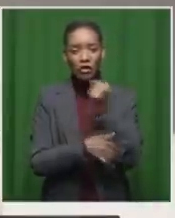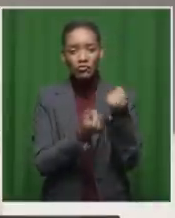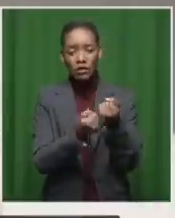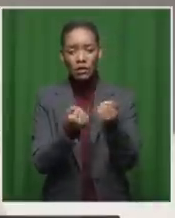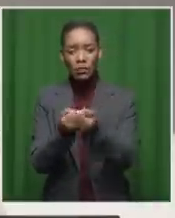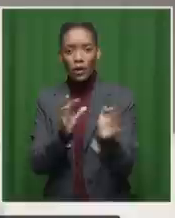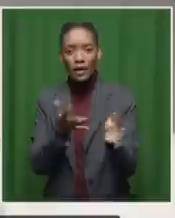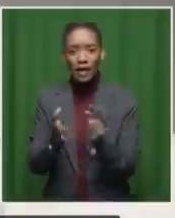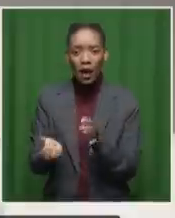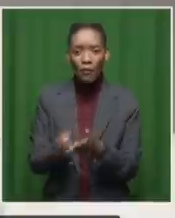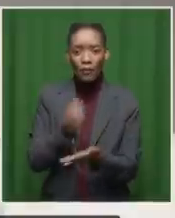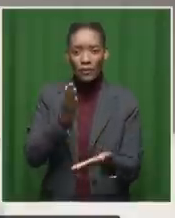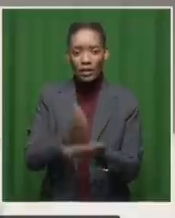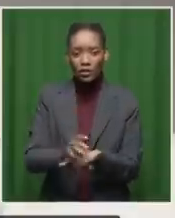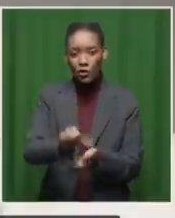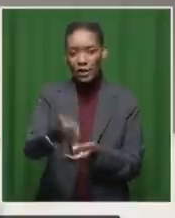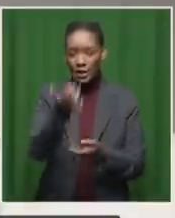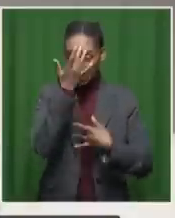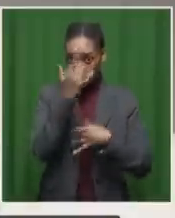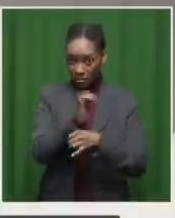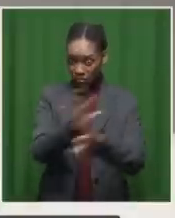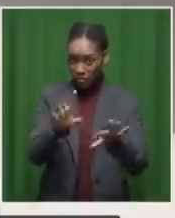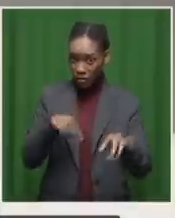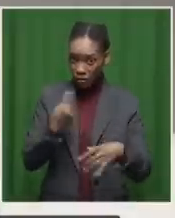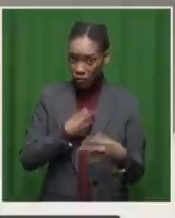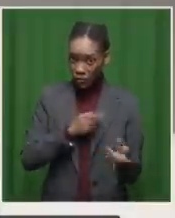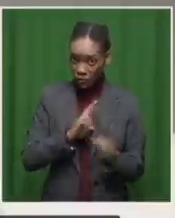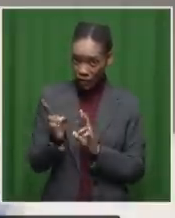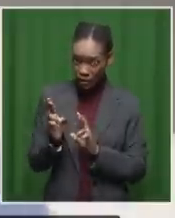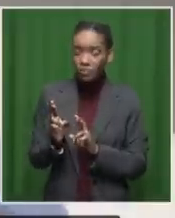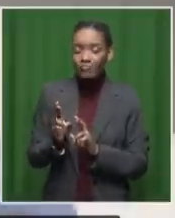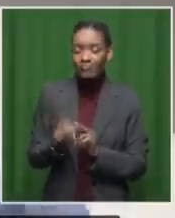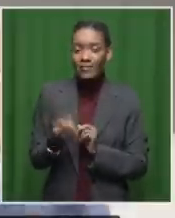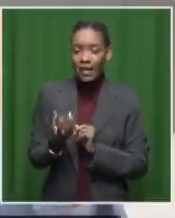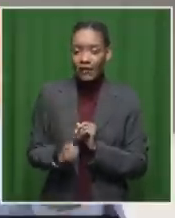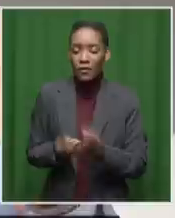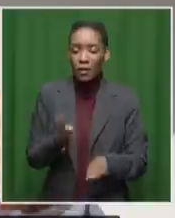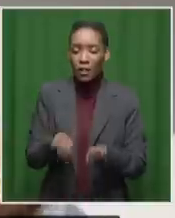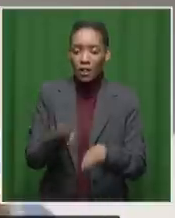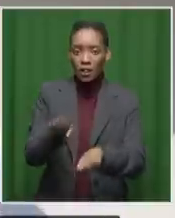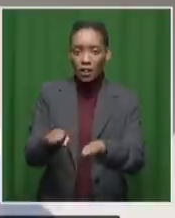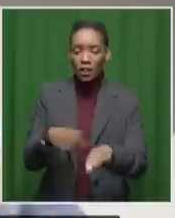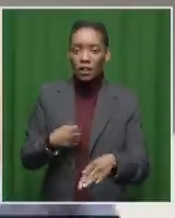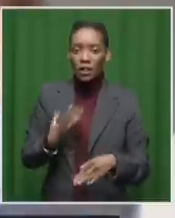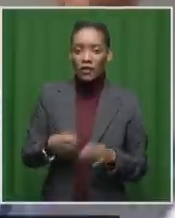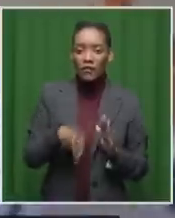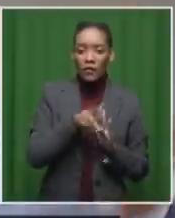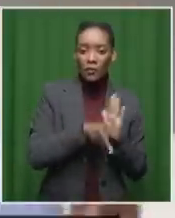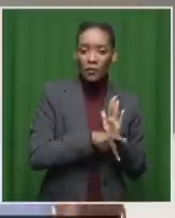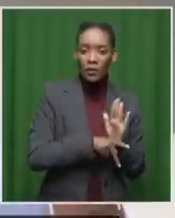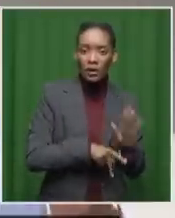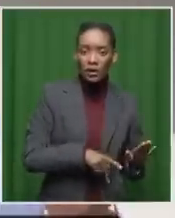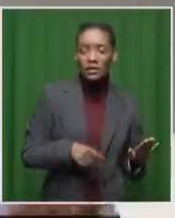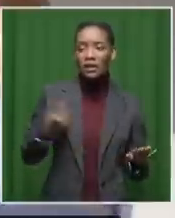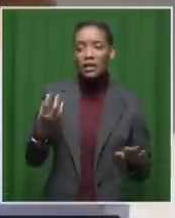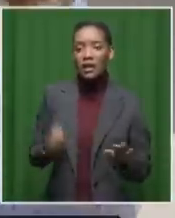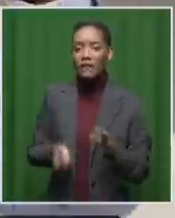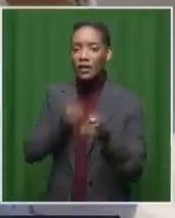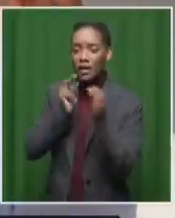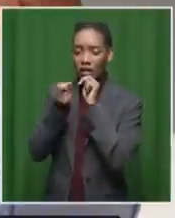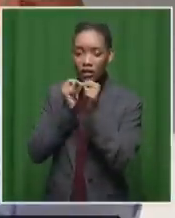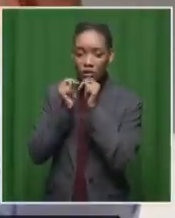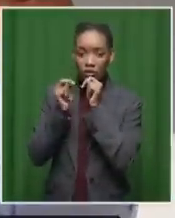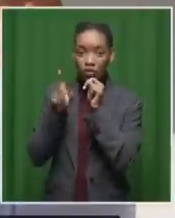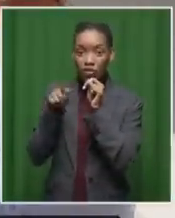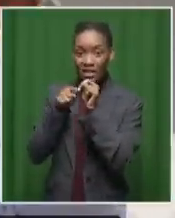next pandemic. The next pandemic, there are a number of steps. There is a political leg. This is the negotiation that we are conducting at